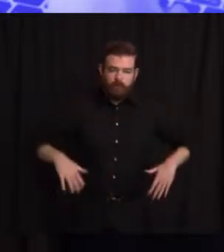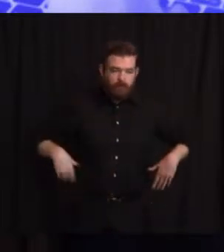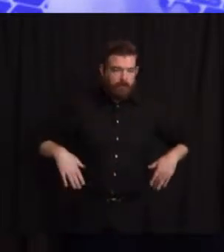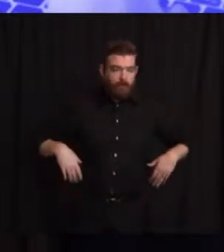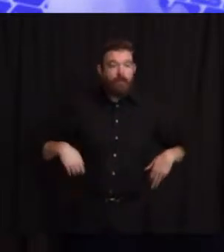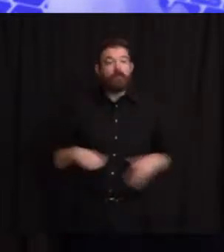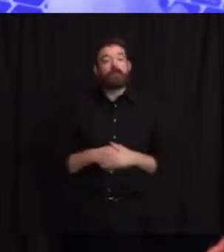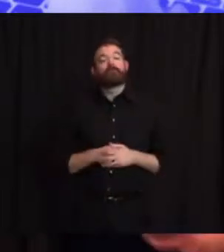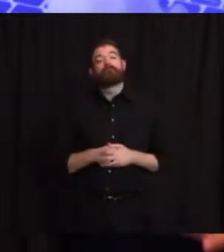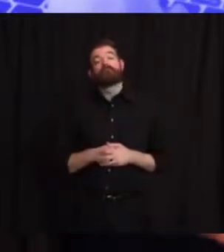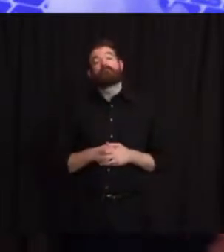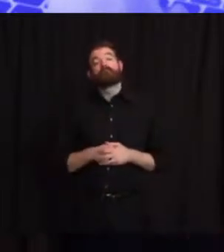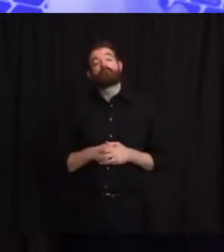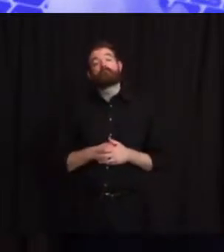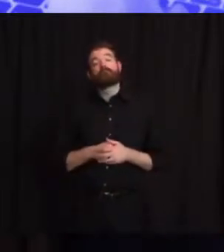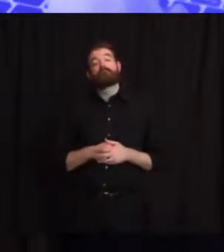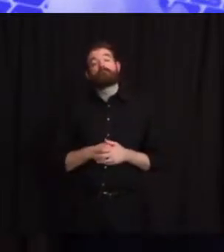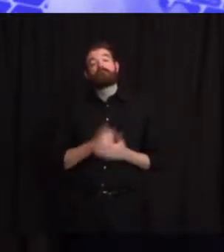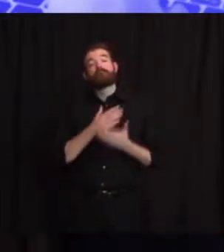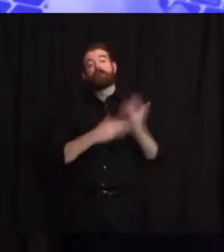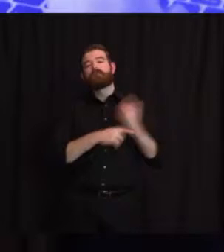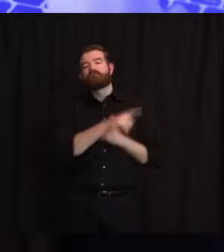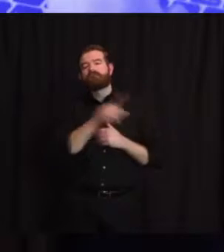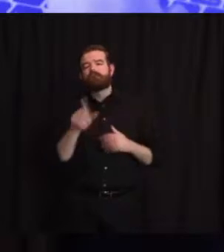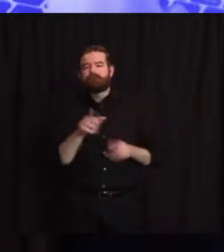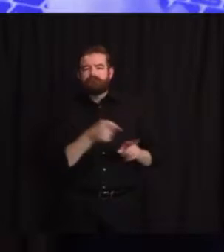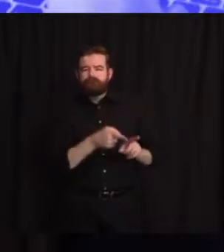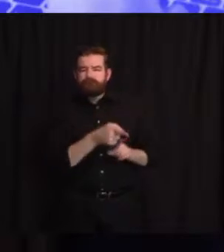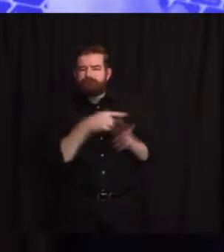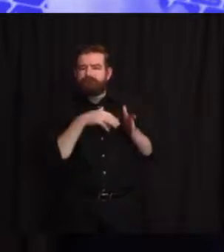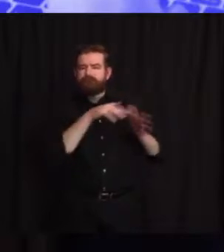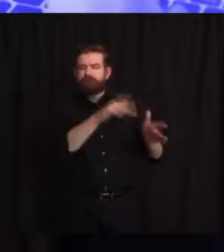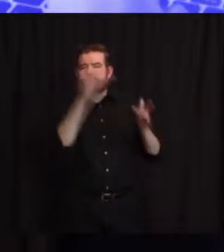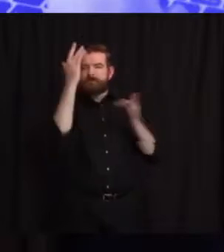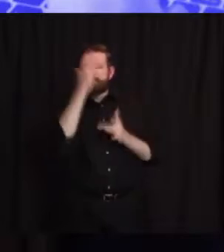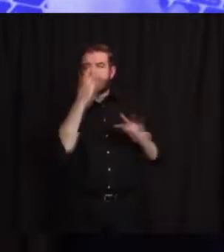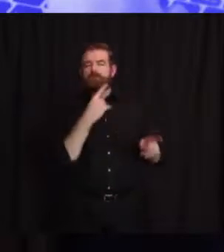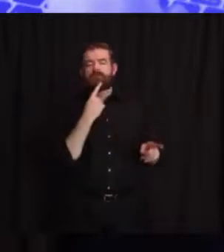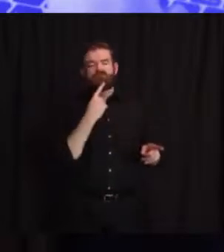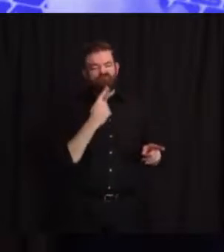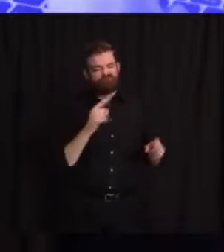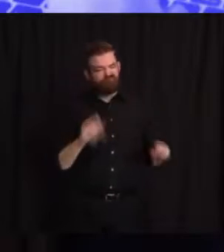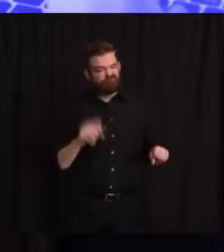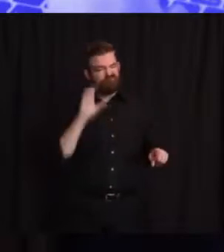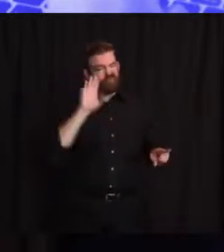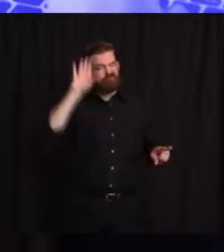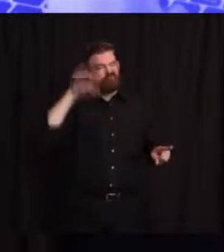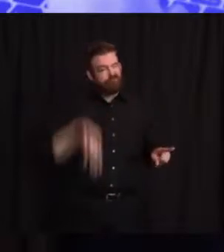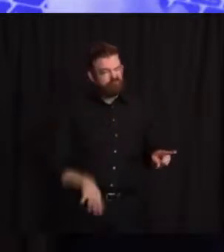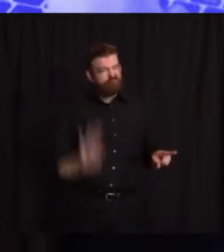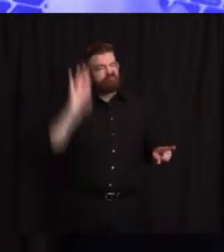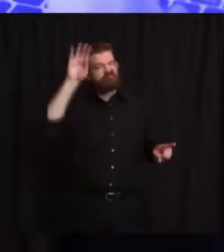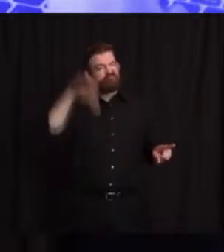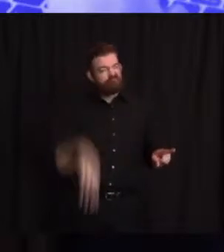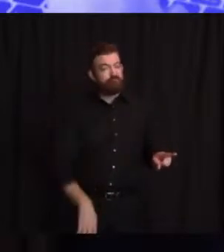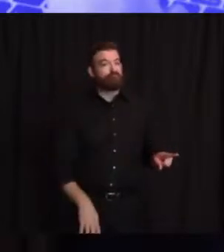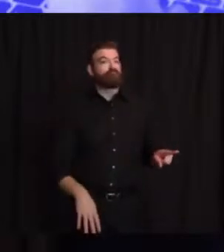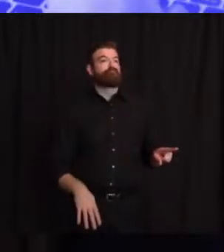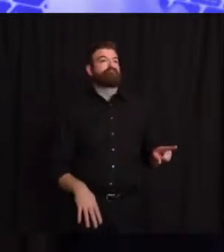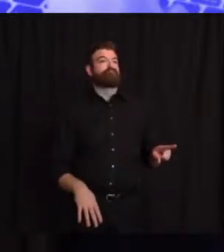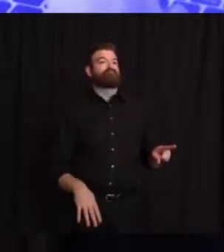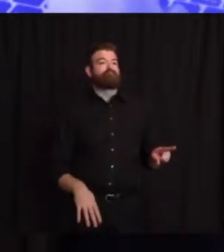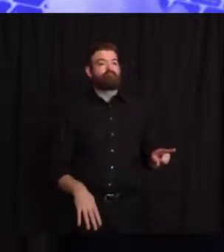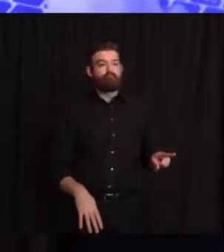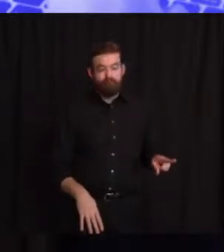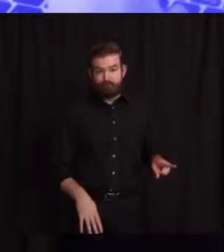predicting sort of a flow, a ebb and flow of the virus. That is something we have not